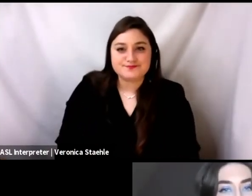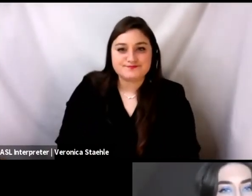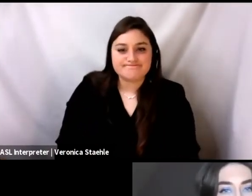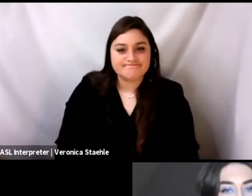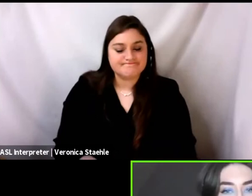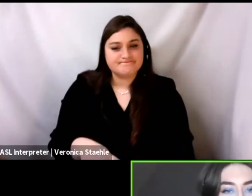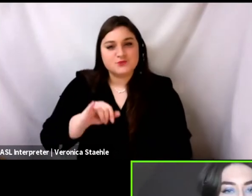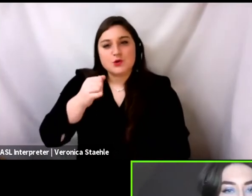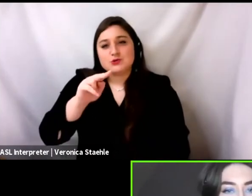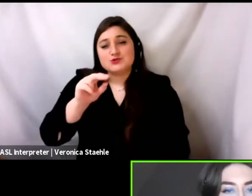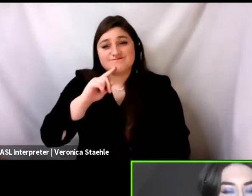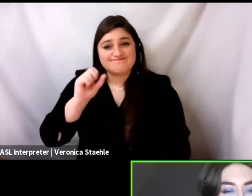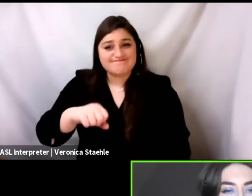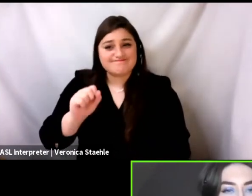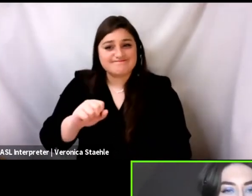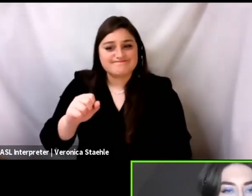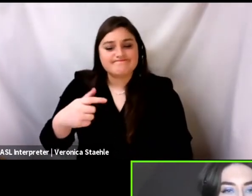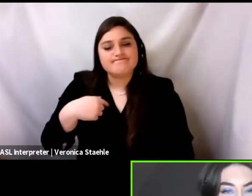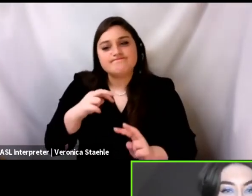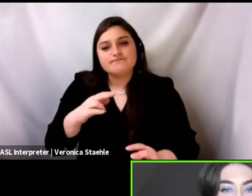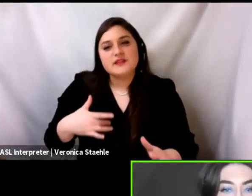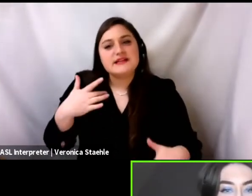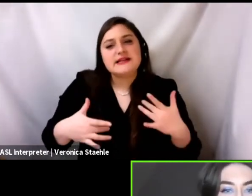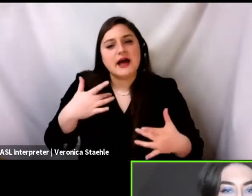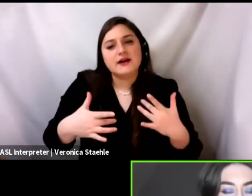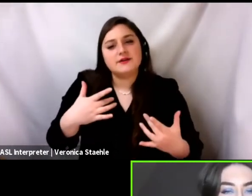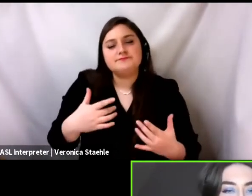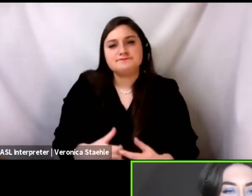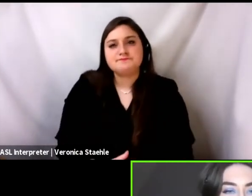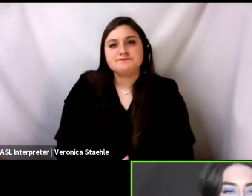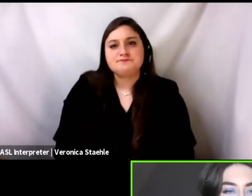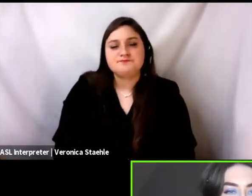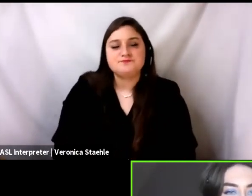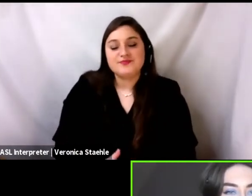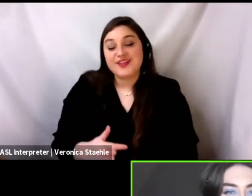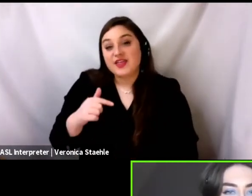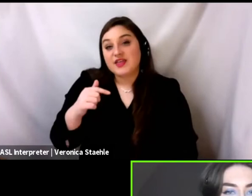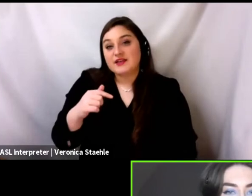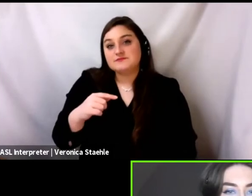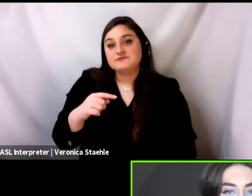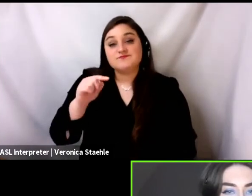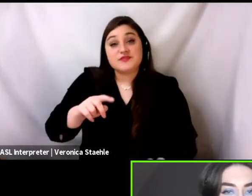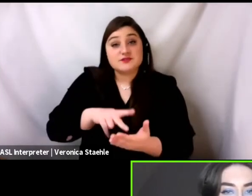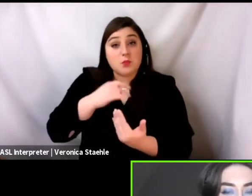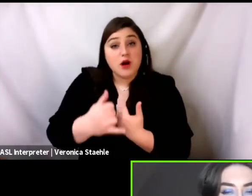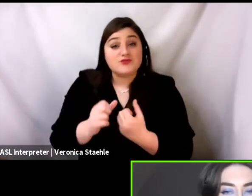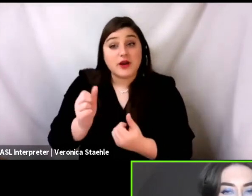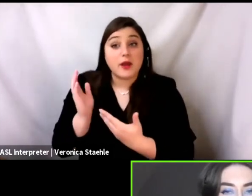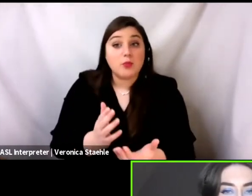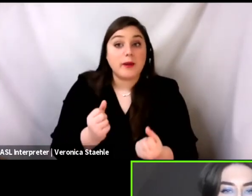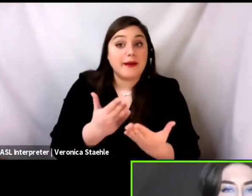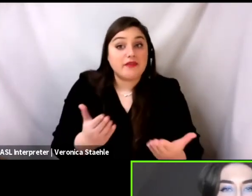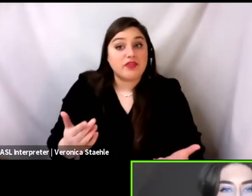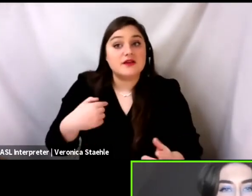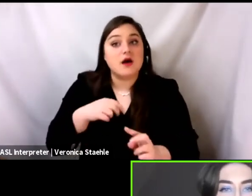Yeah, I'm very excited for like what's coming with this project. And I hope that